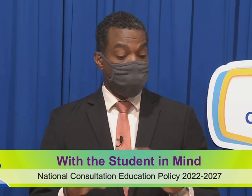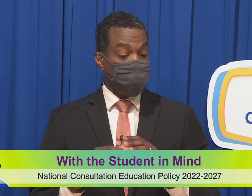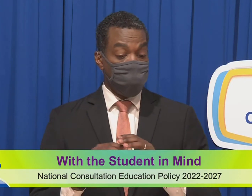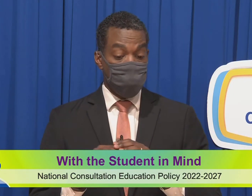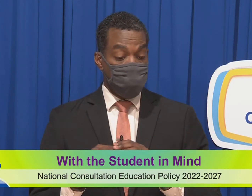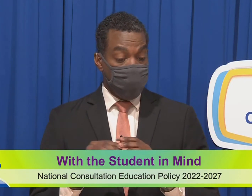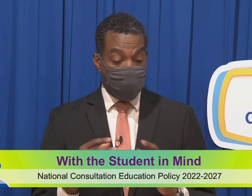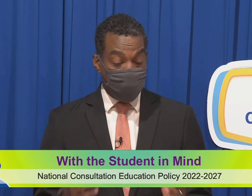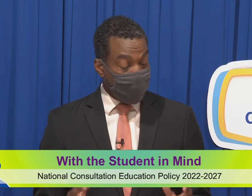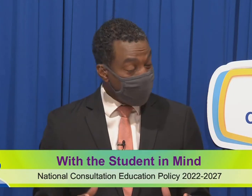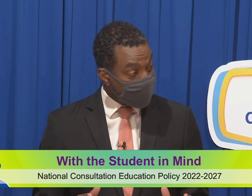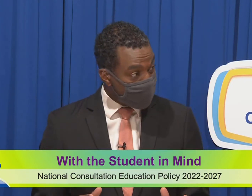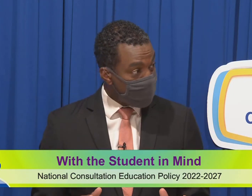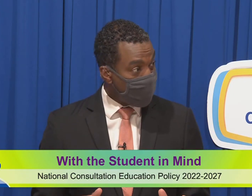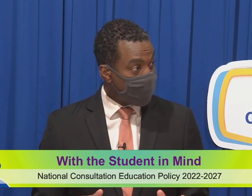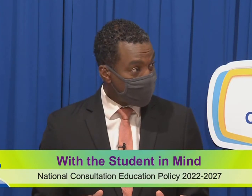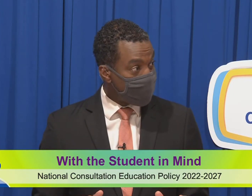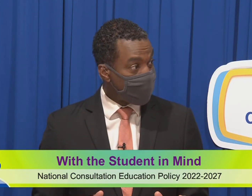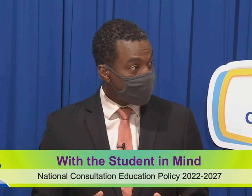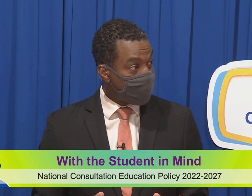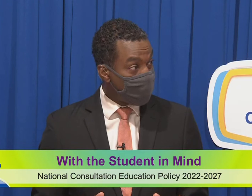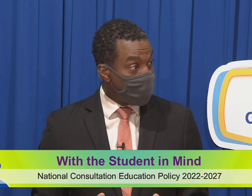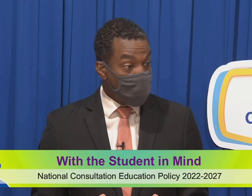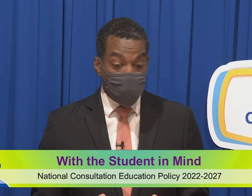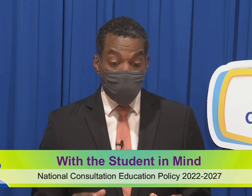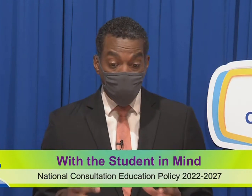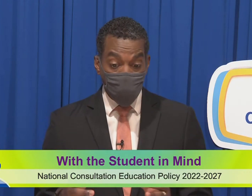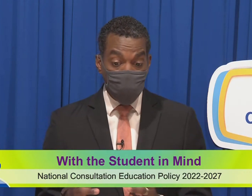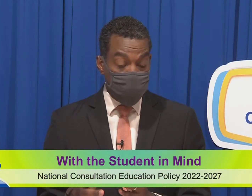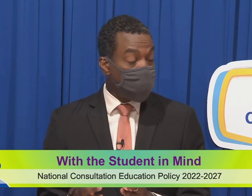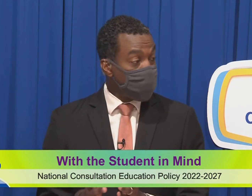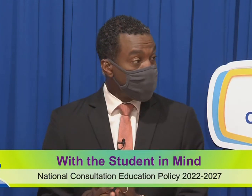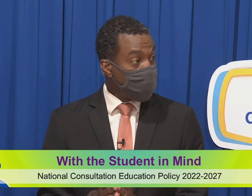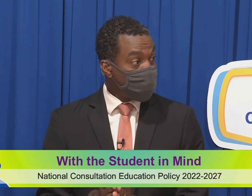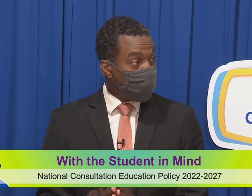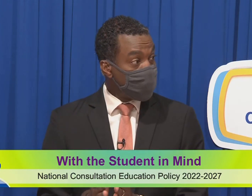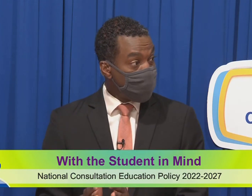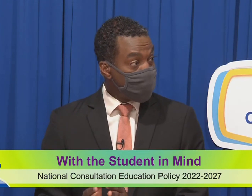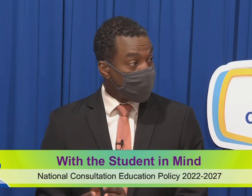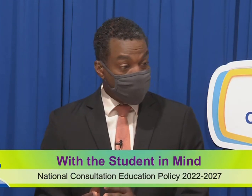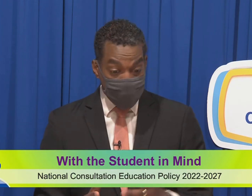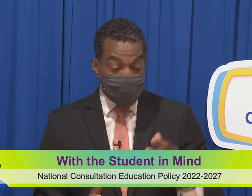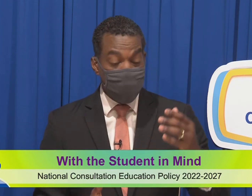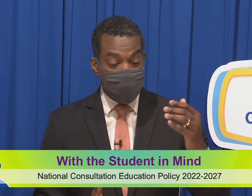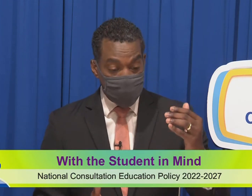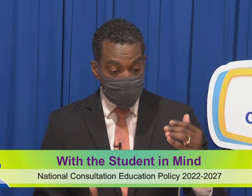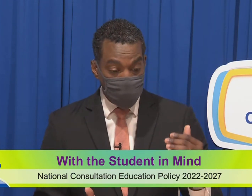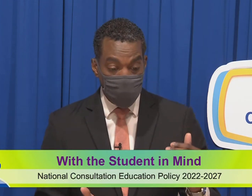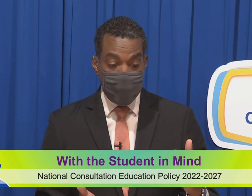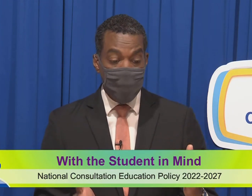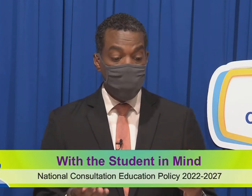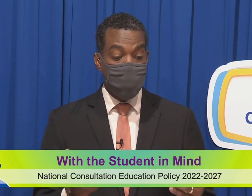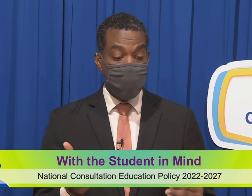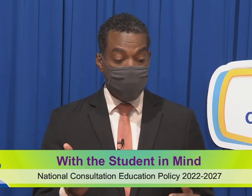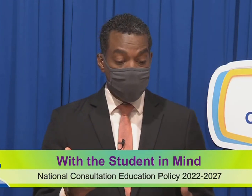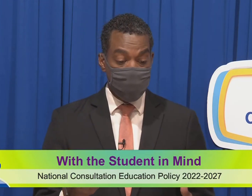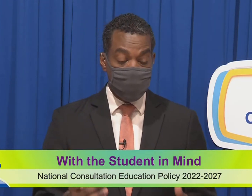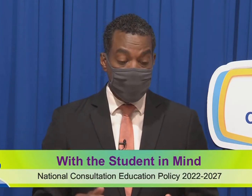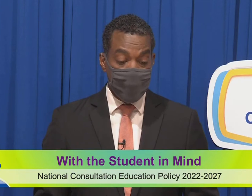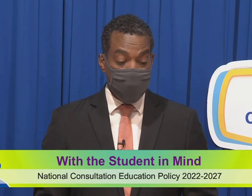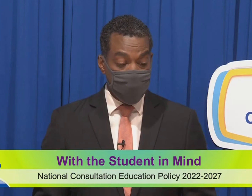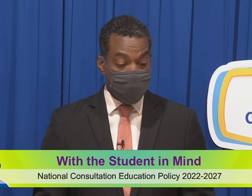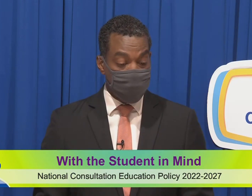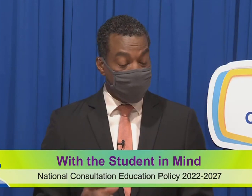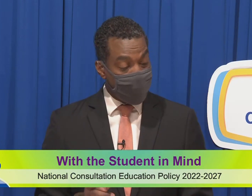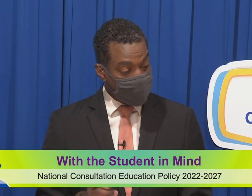pandemic with a healthy mindset should count for something, even though you